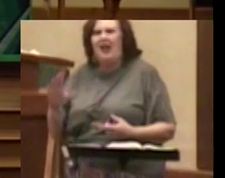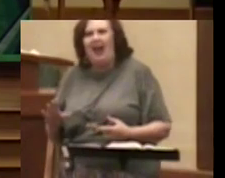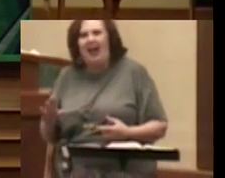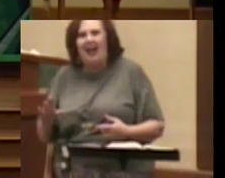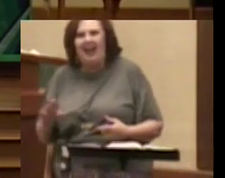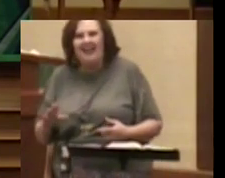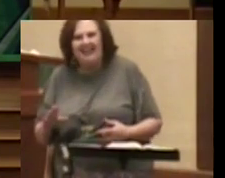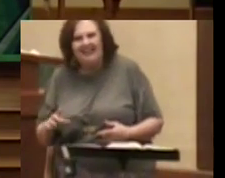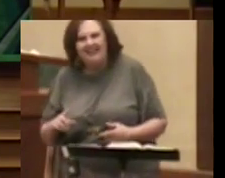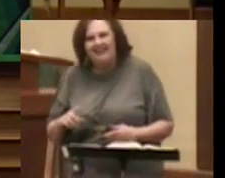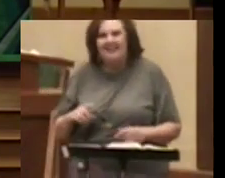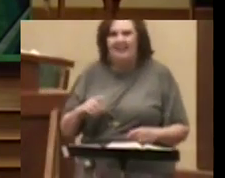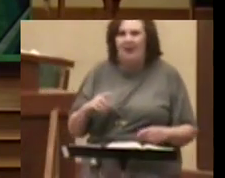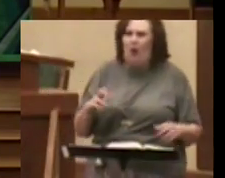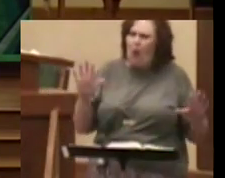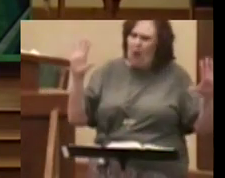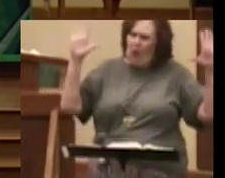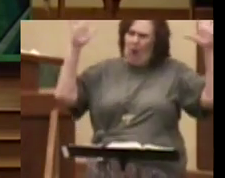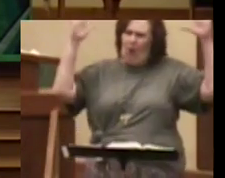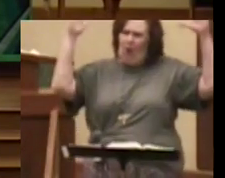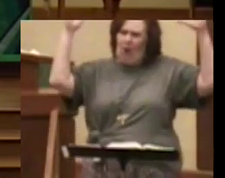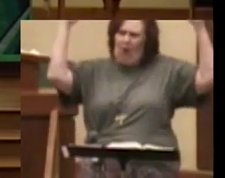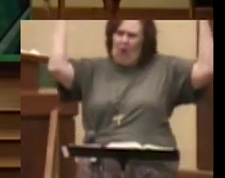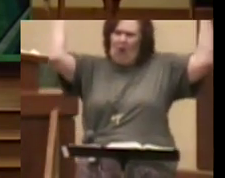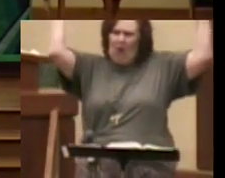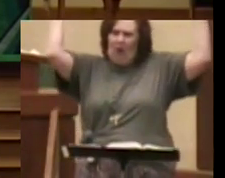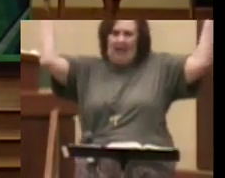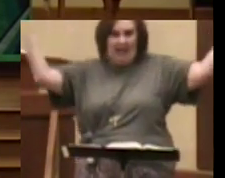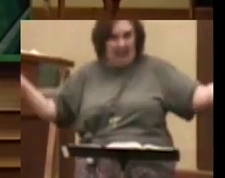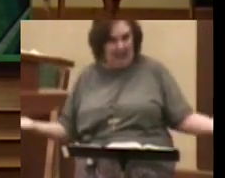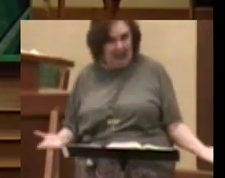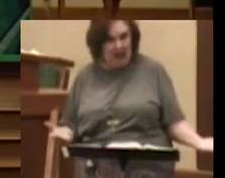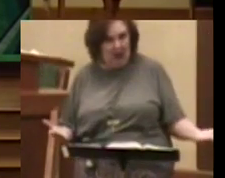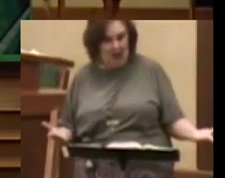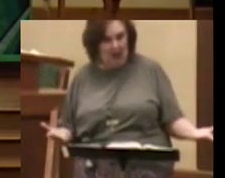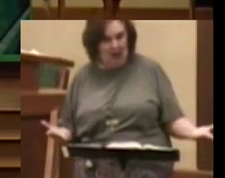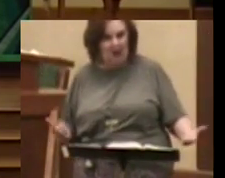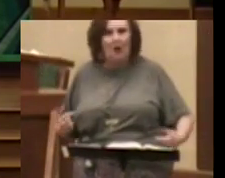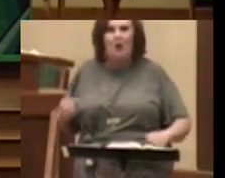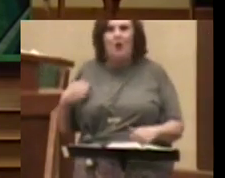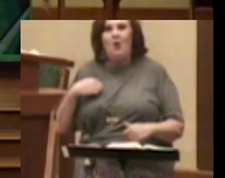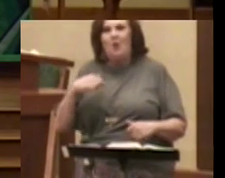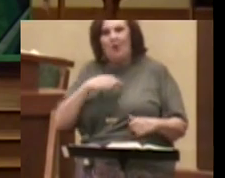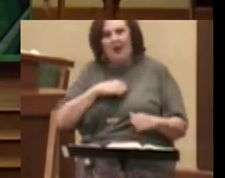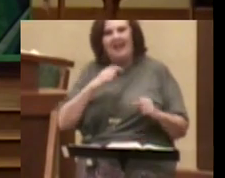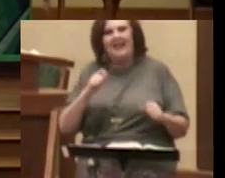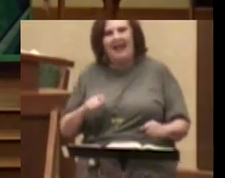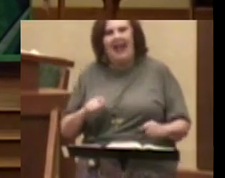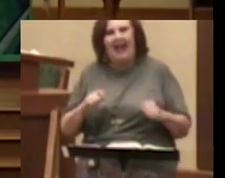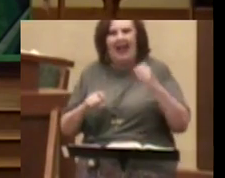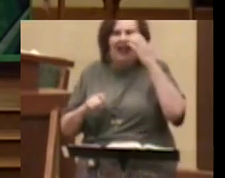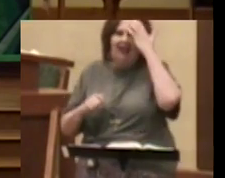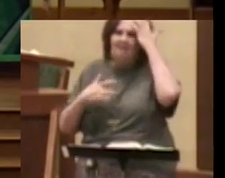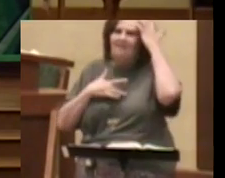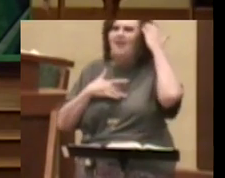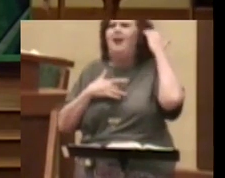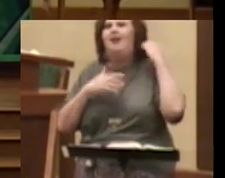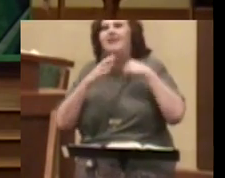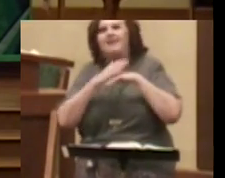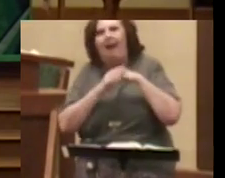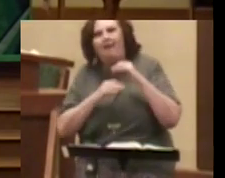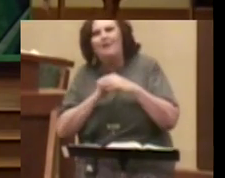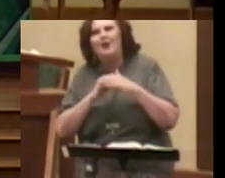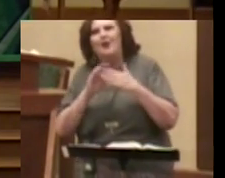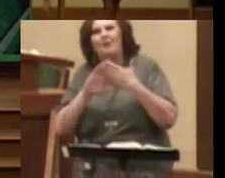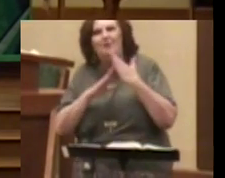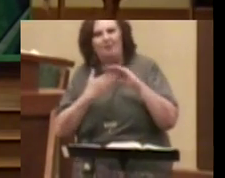Raising the roof. Here in this sanctuary, we can not only be gifted with comfort and peace, but